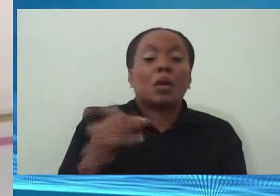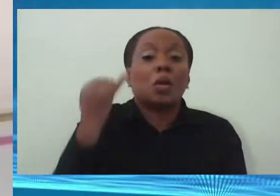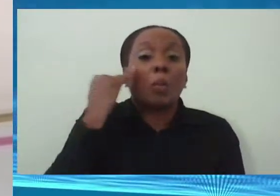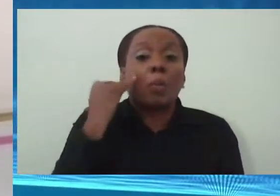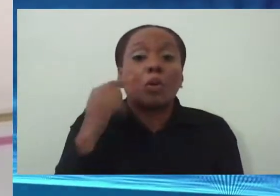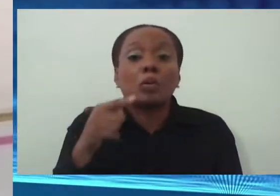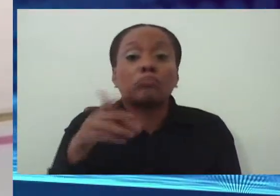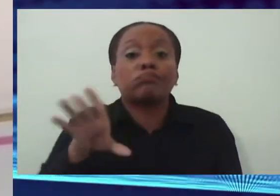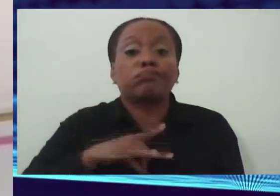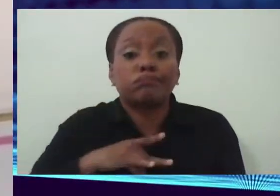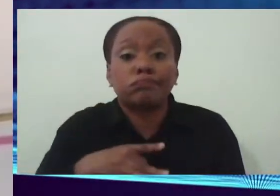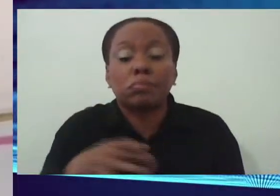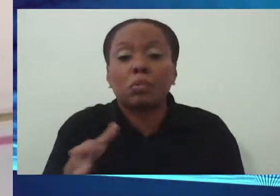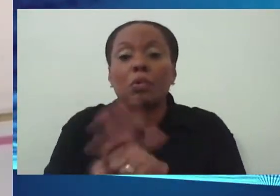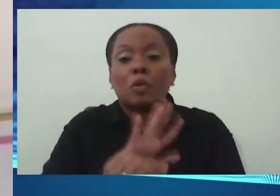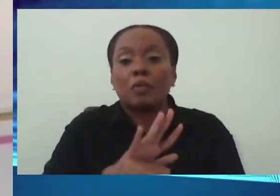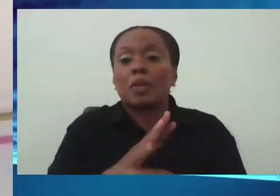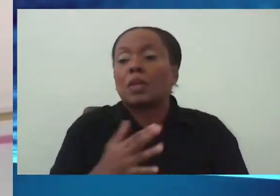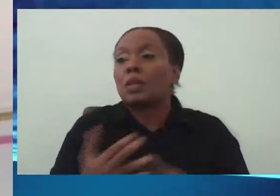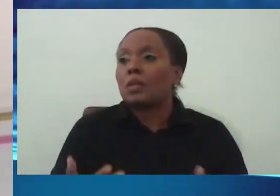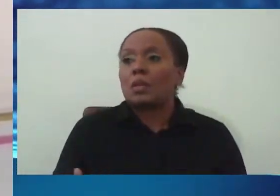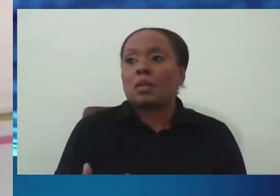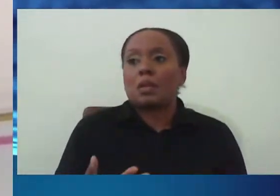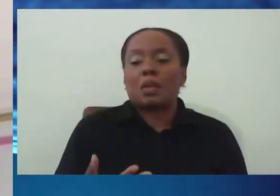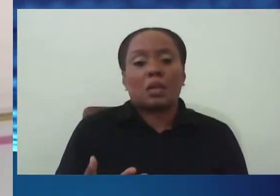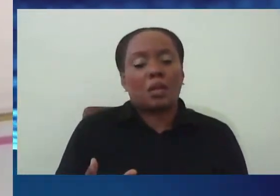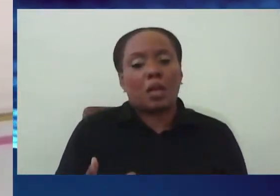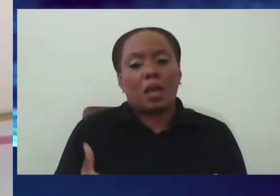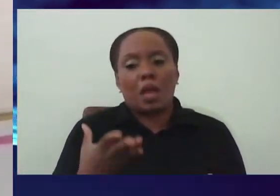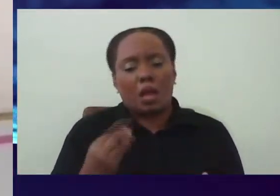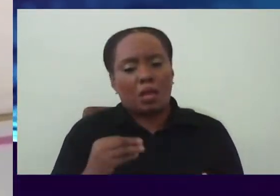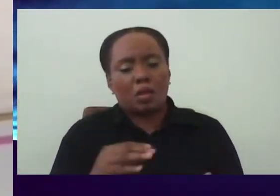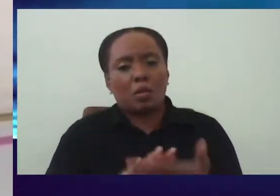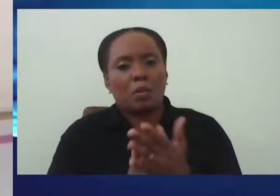decrease the likelihood that you would have a severe form of COVID, I would